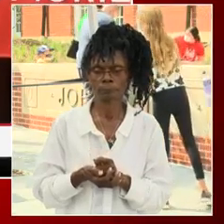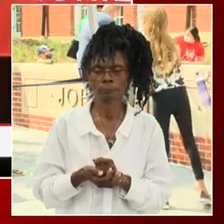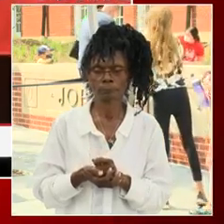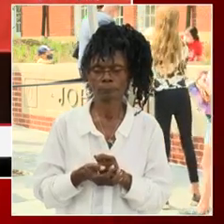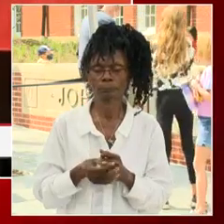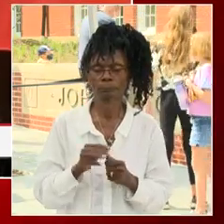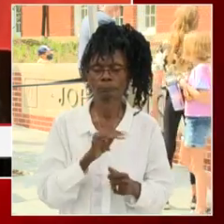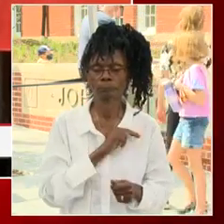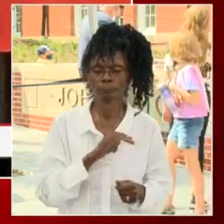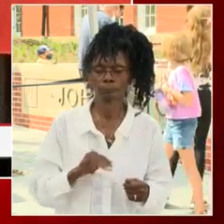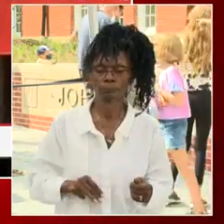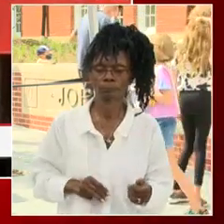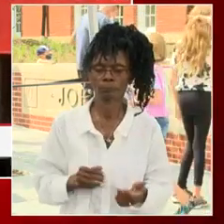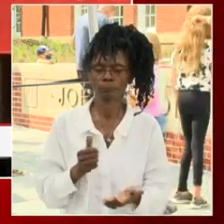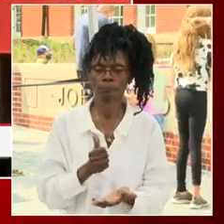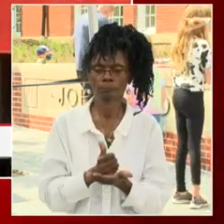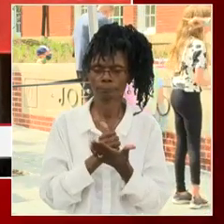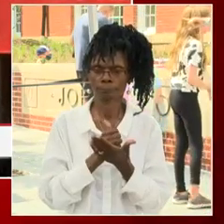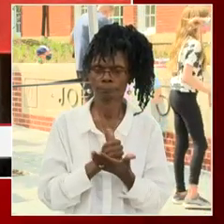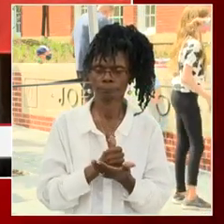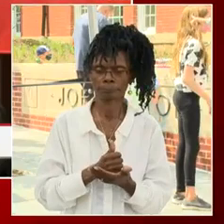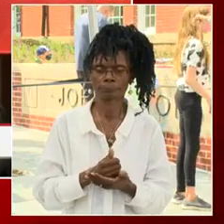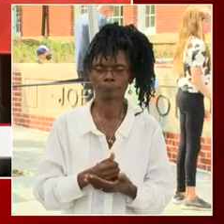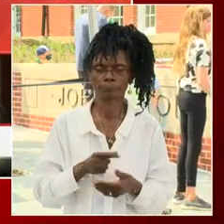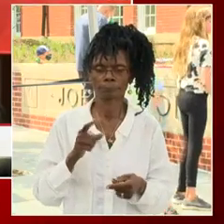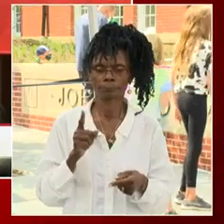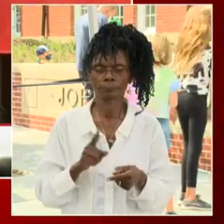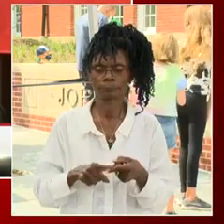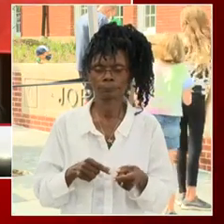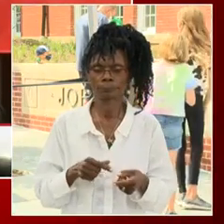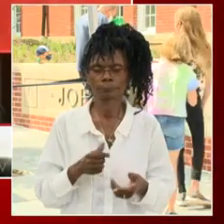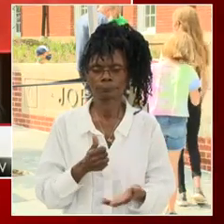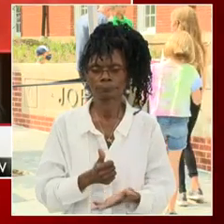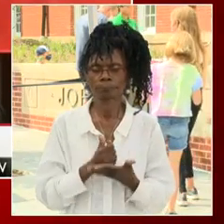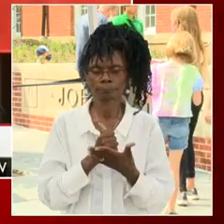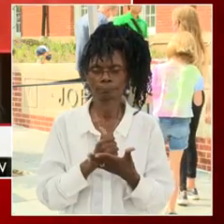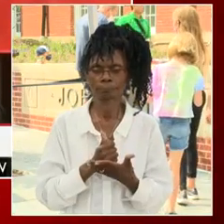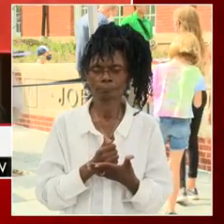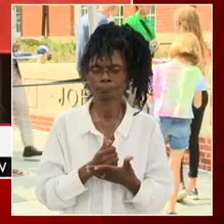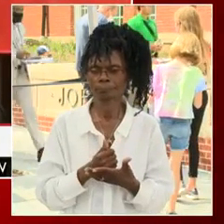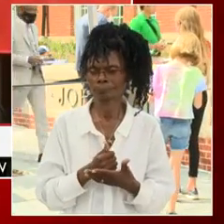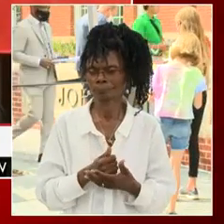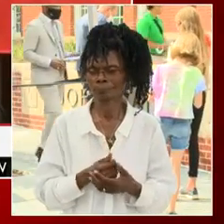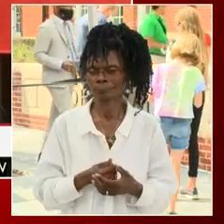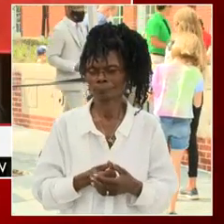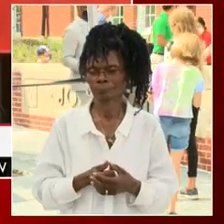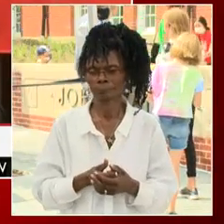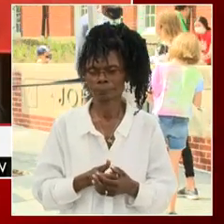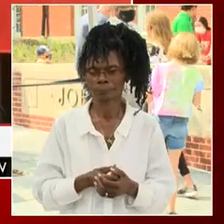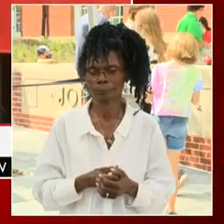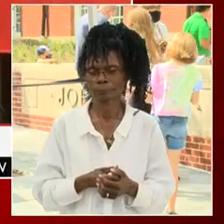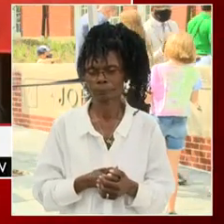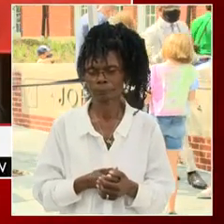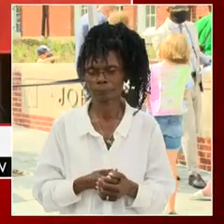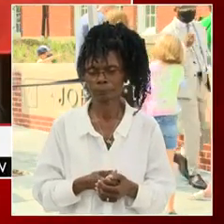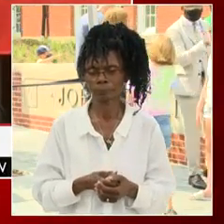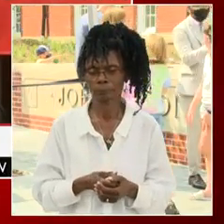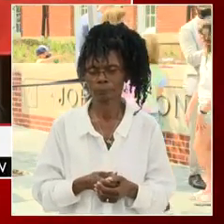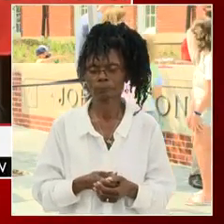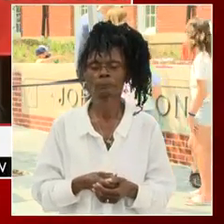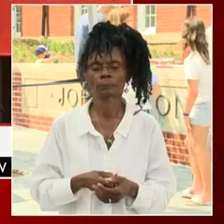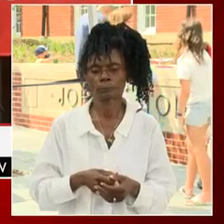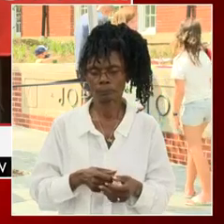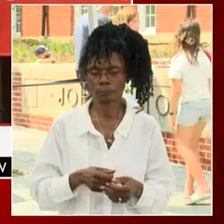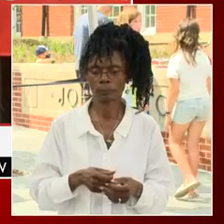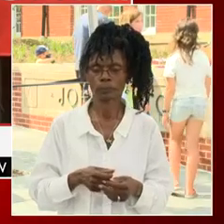done either without the community working with us. And so all of those community members who were directly involved